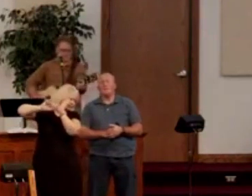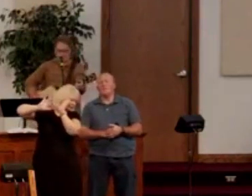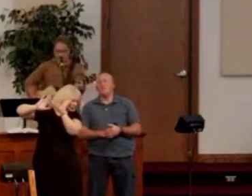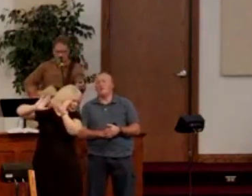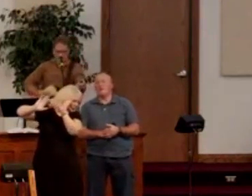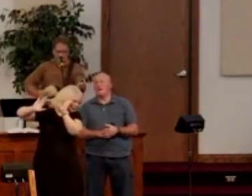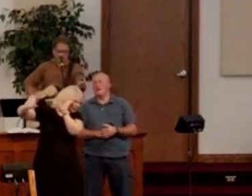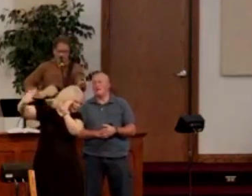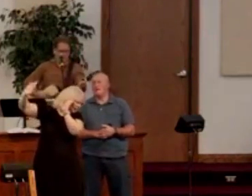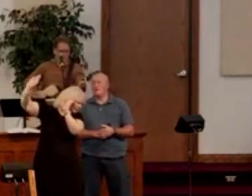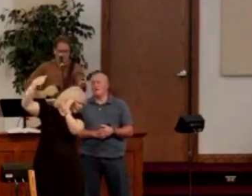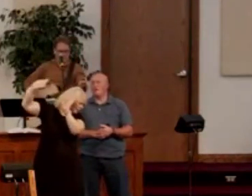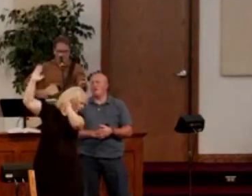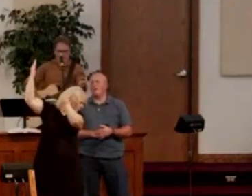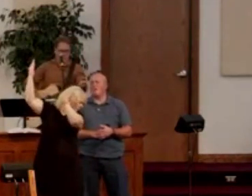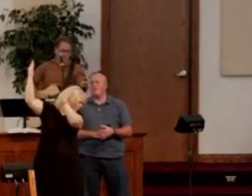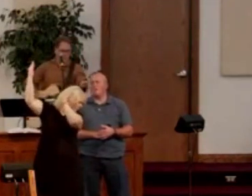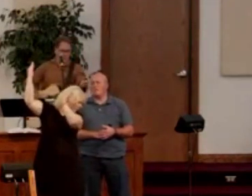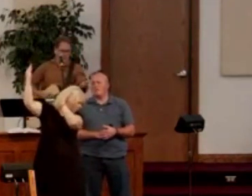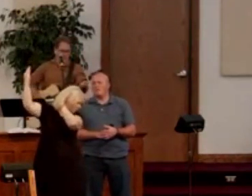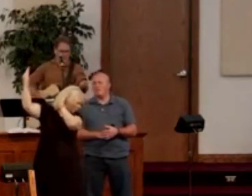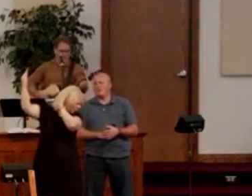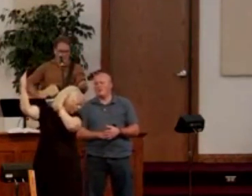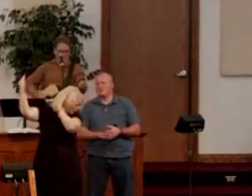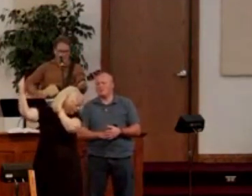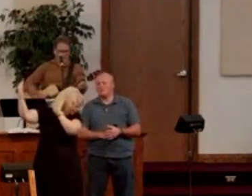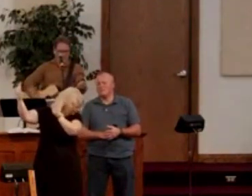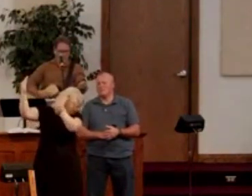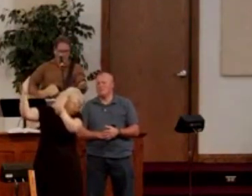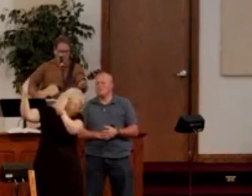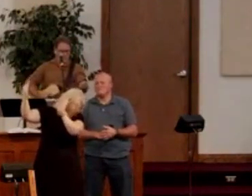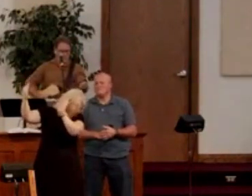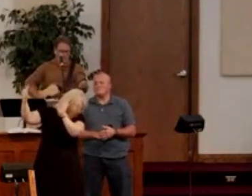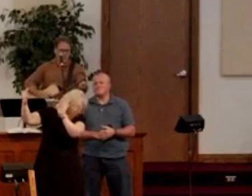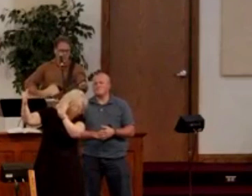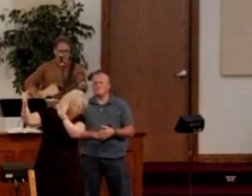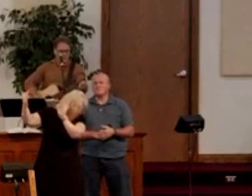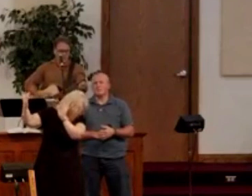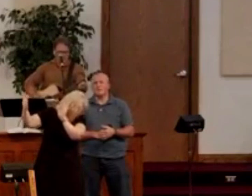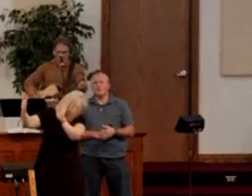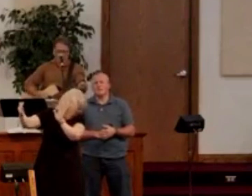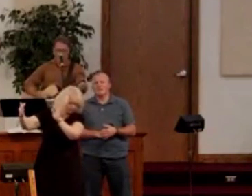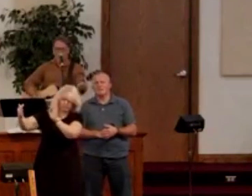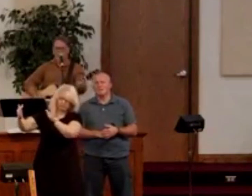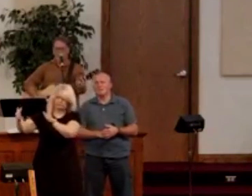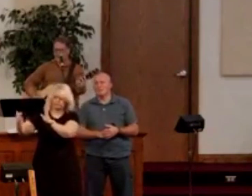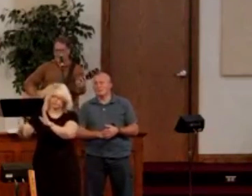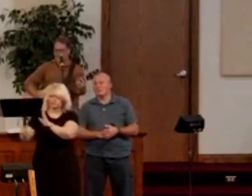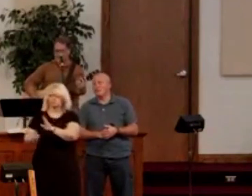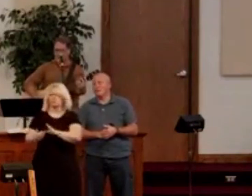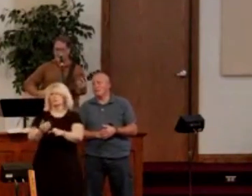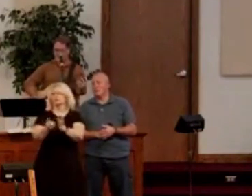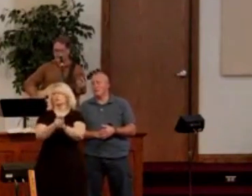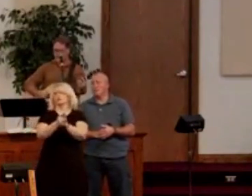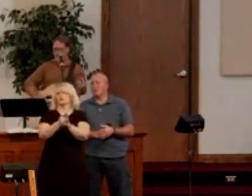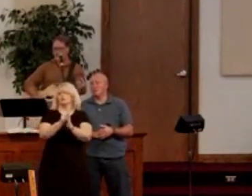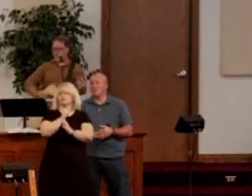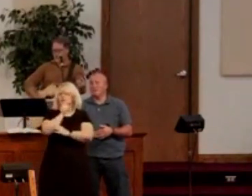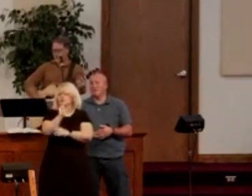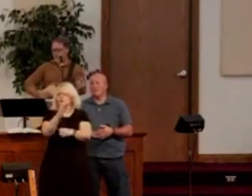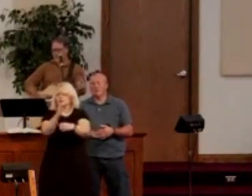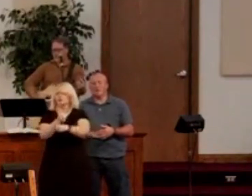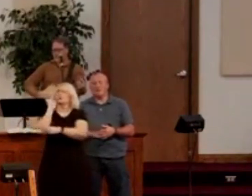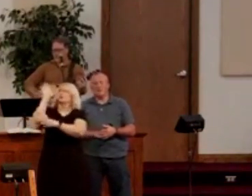me away from your presence. Don't take your